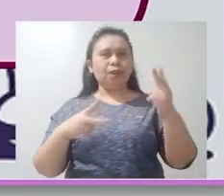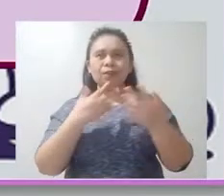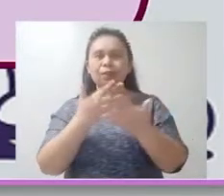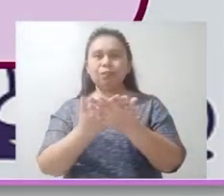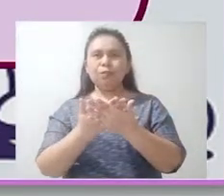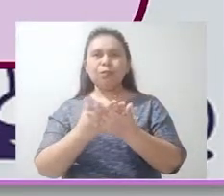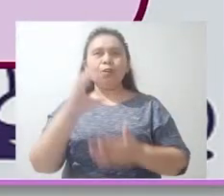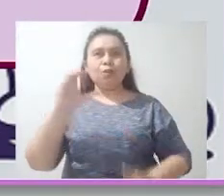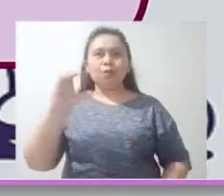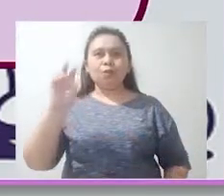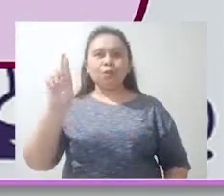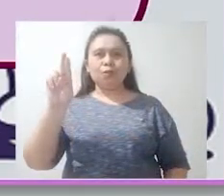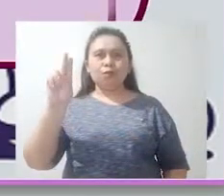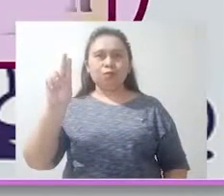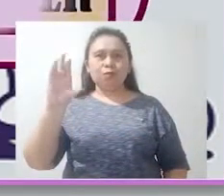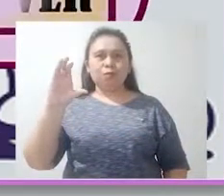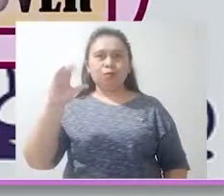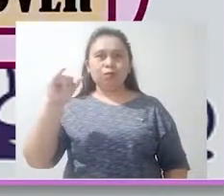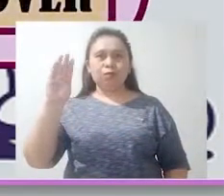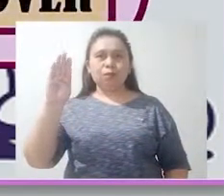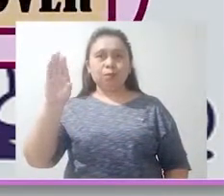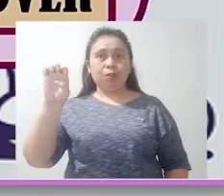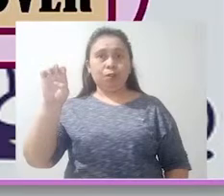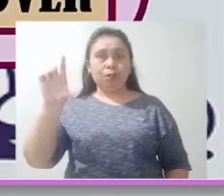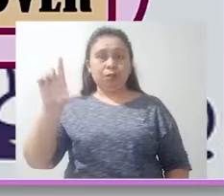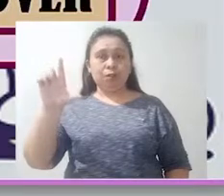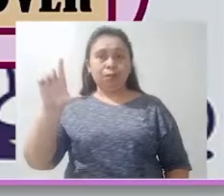Very good. Crucible and cover.